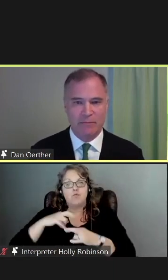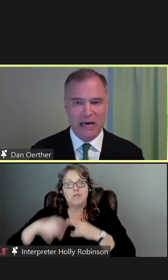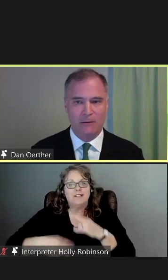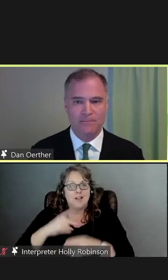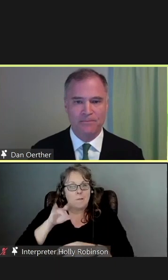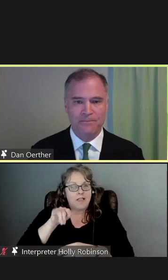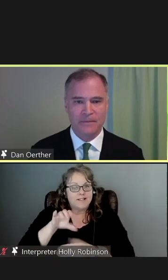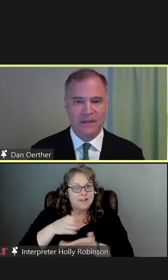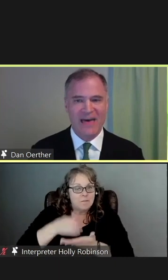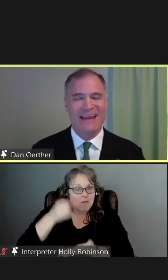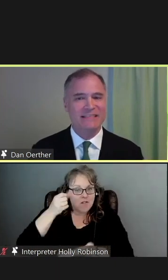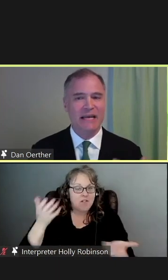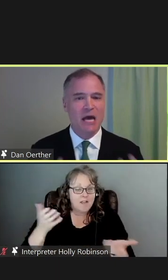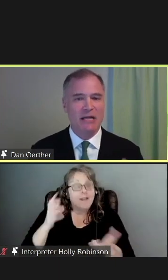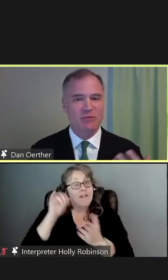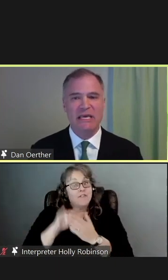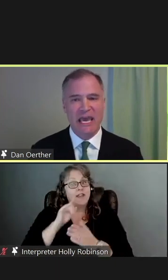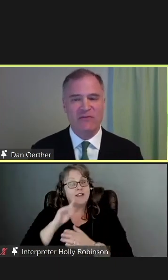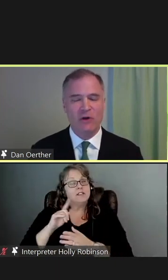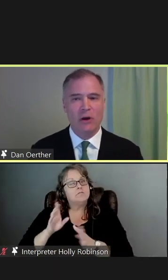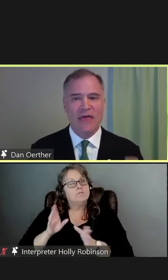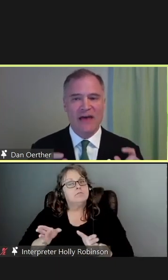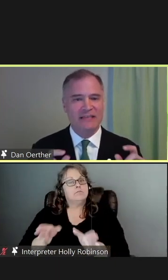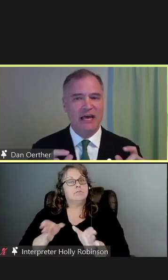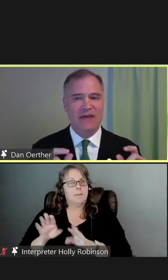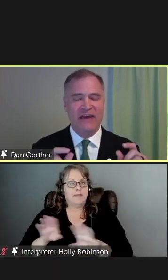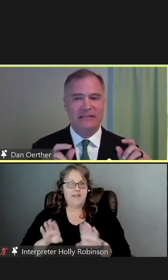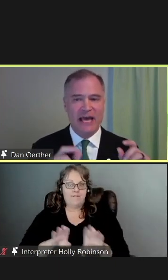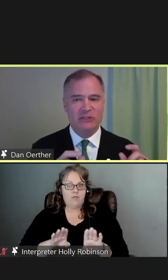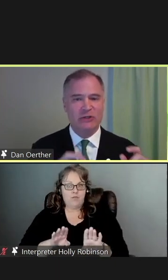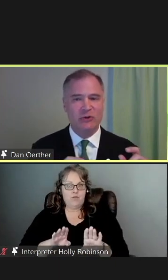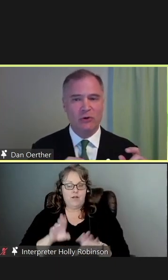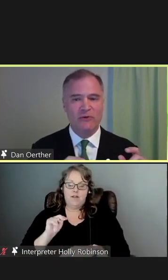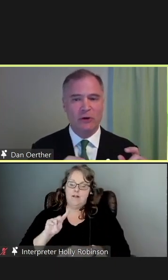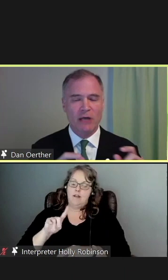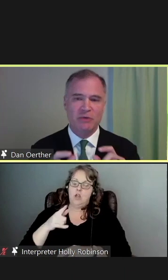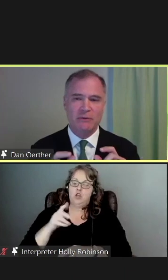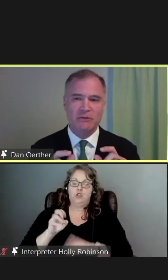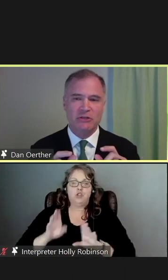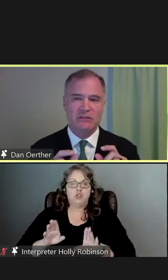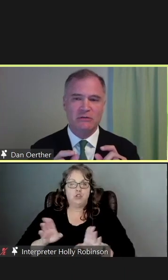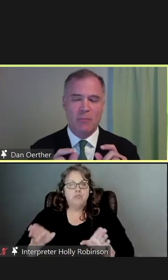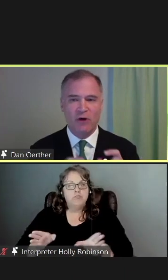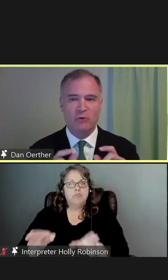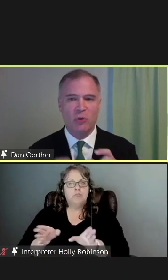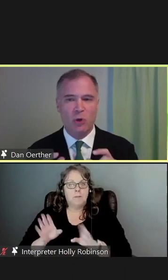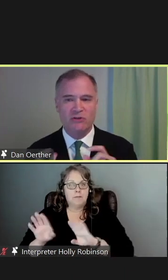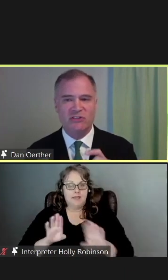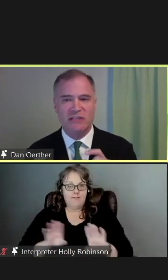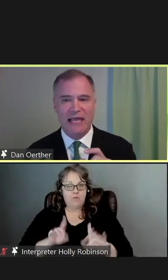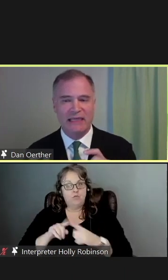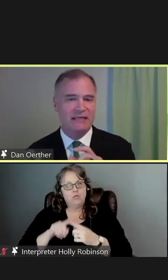plastic bottle. That is a nudge behavior. That is a fantastic tool for causing people to approach the